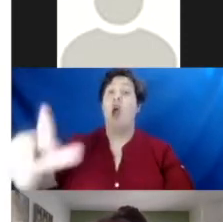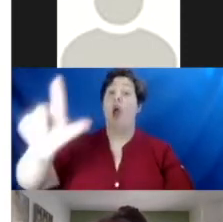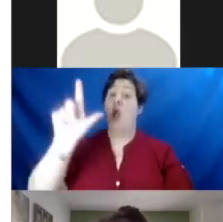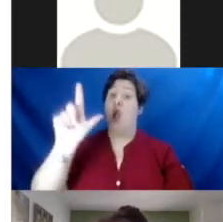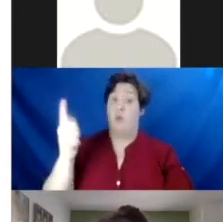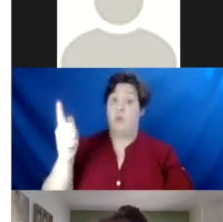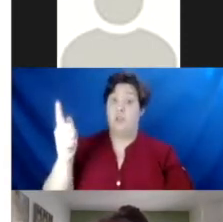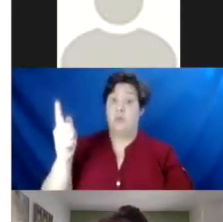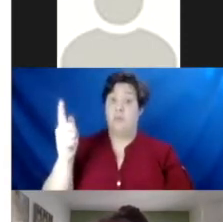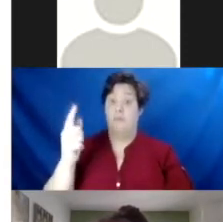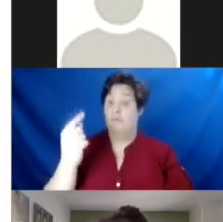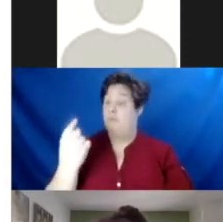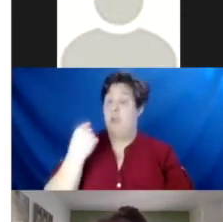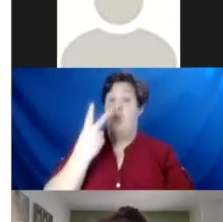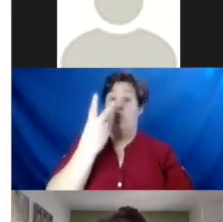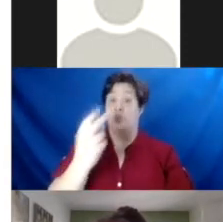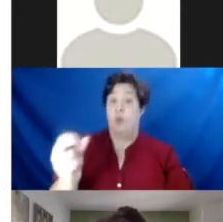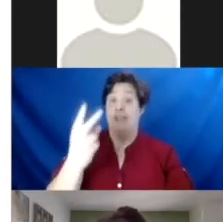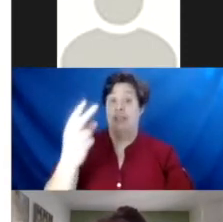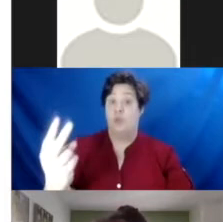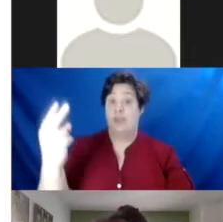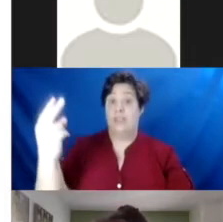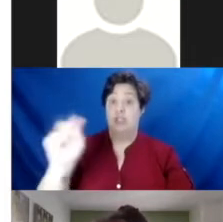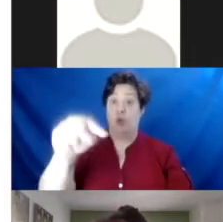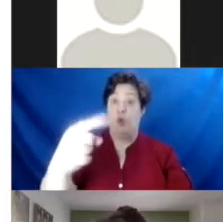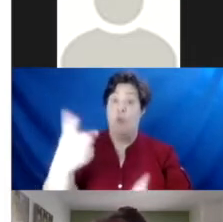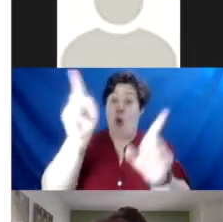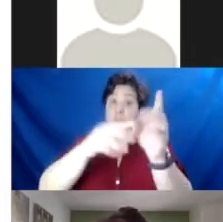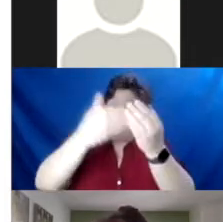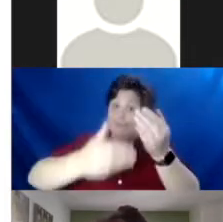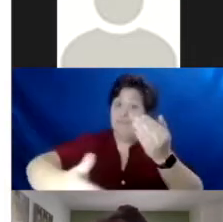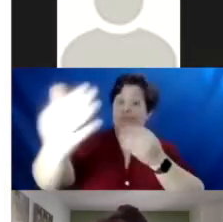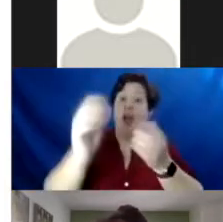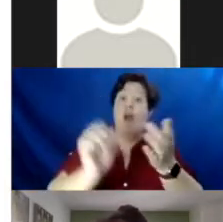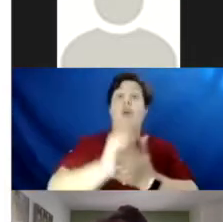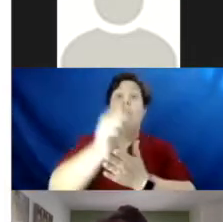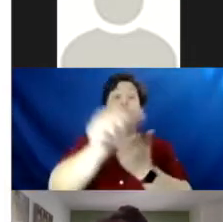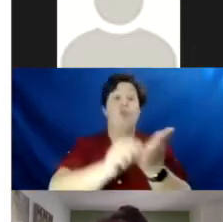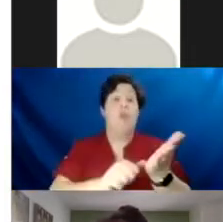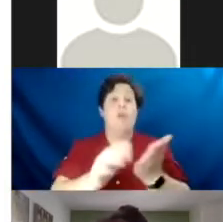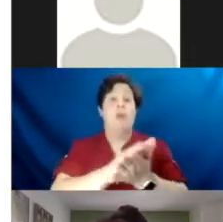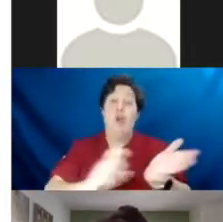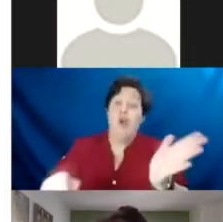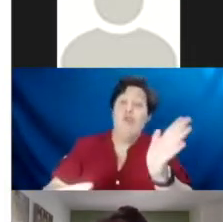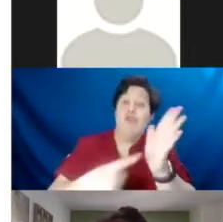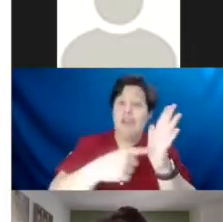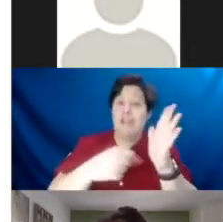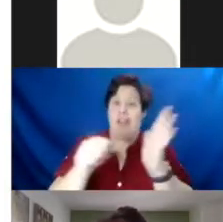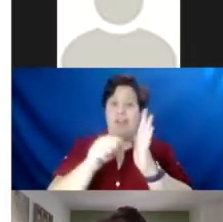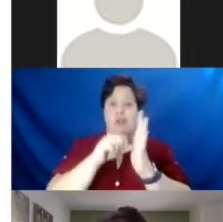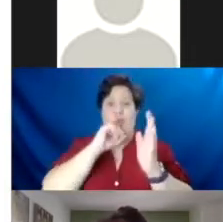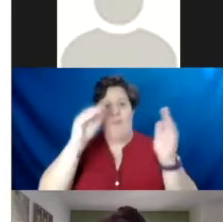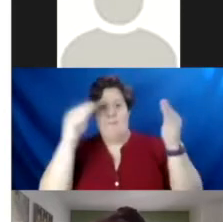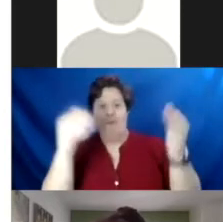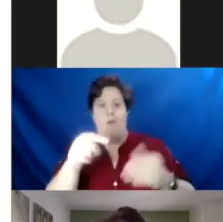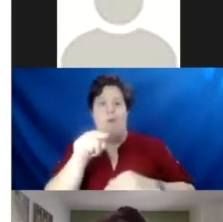In 2022, a year-long cultural programme will put critical issues at its heart. To reflect